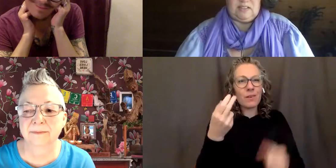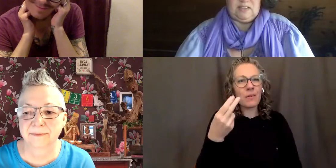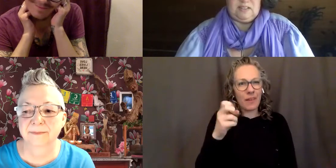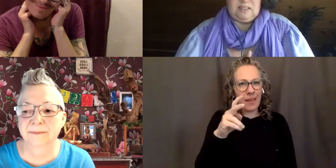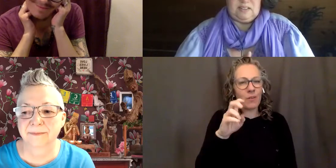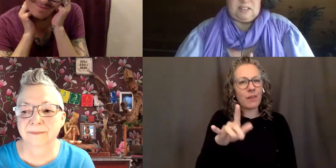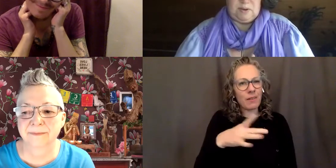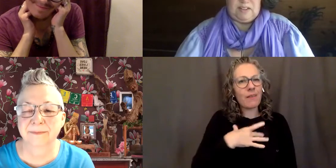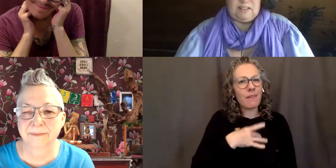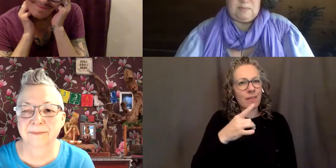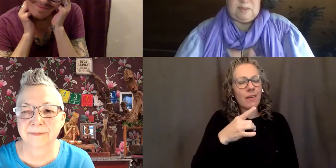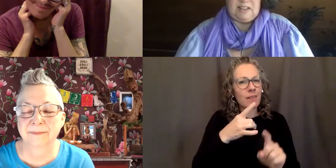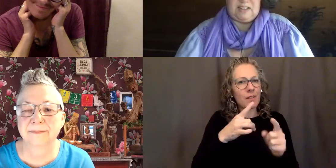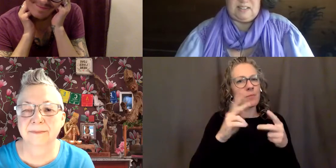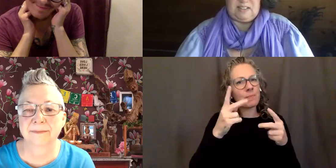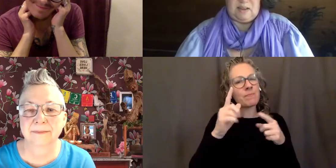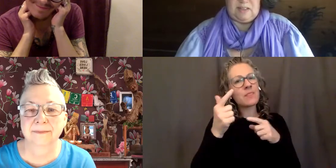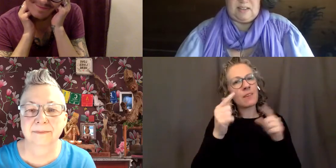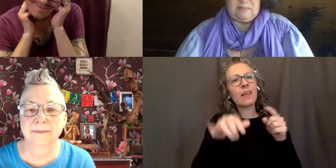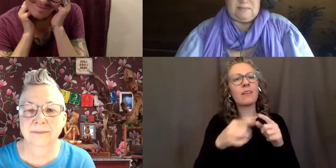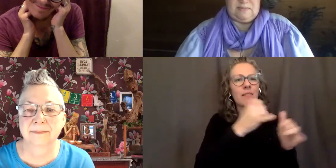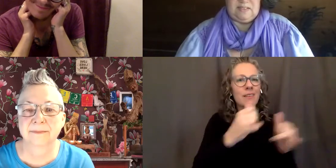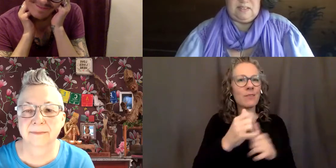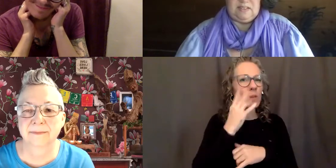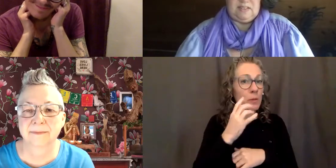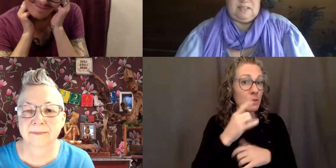person's experience. But anything else to say about that?